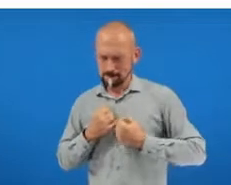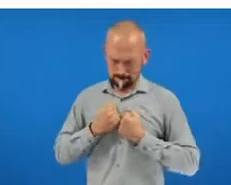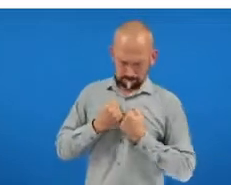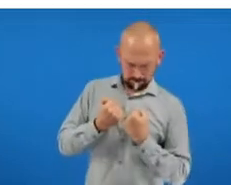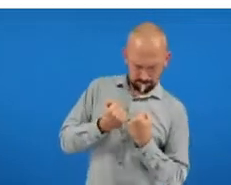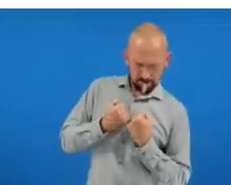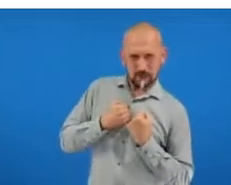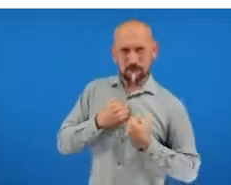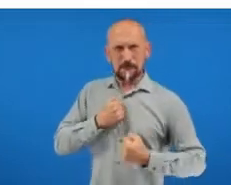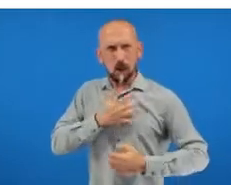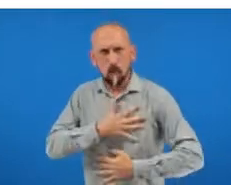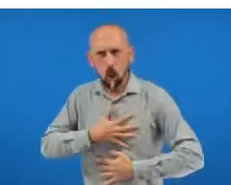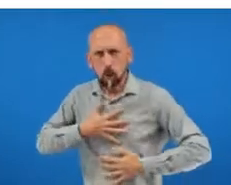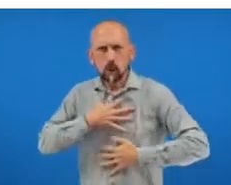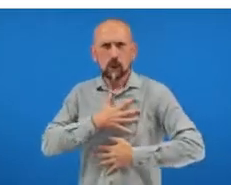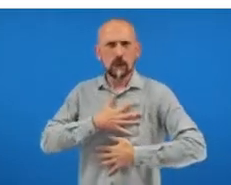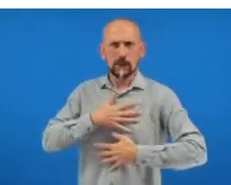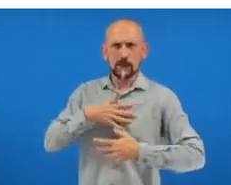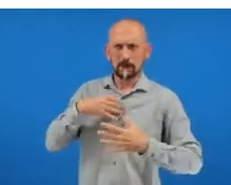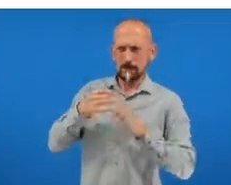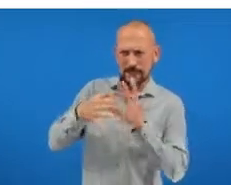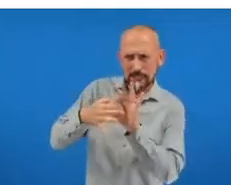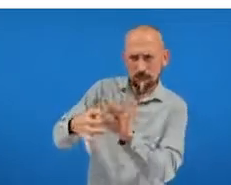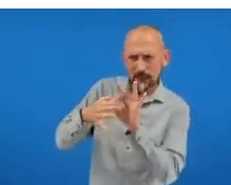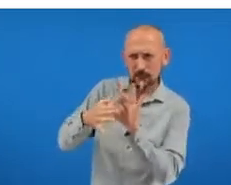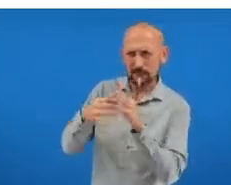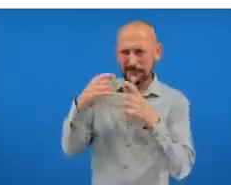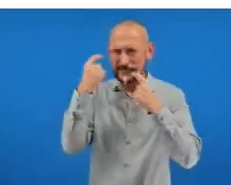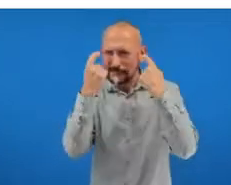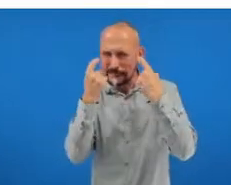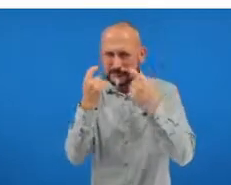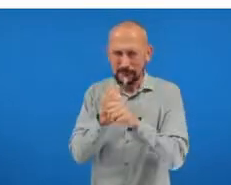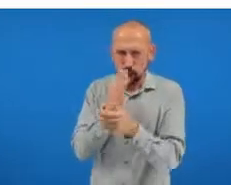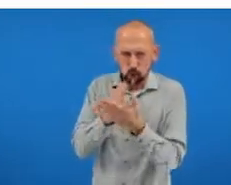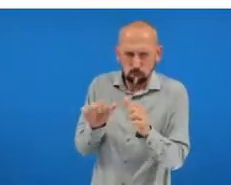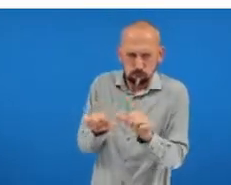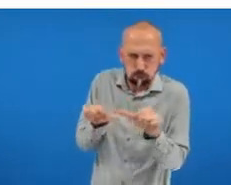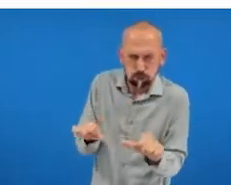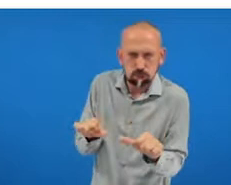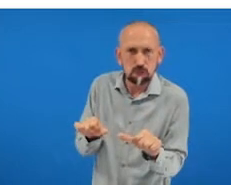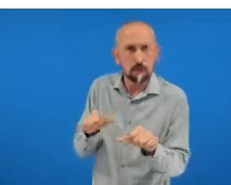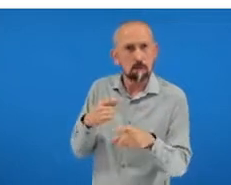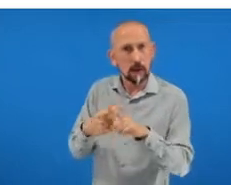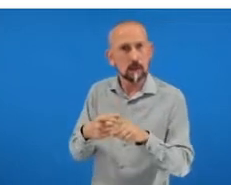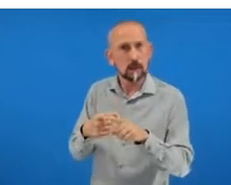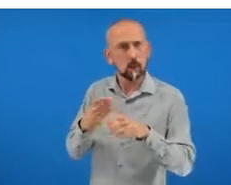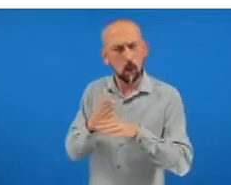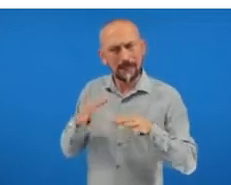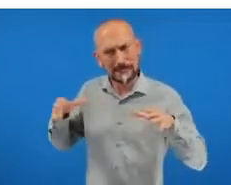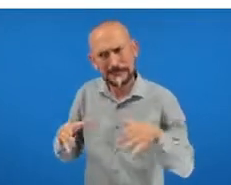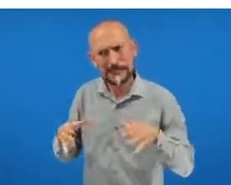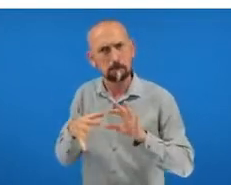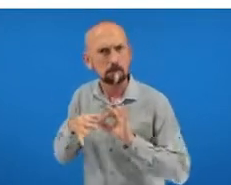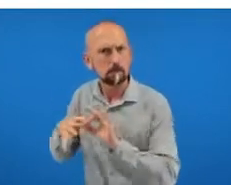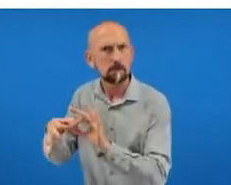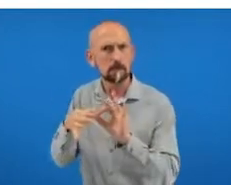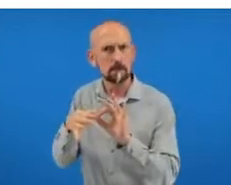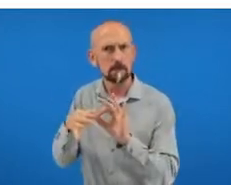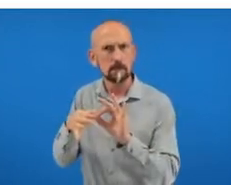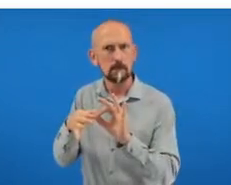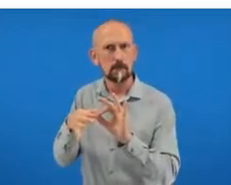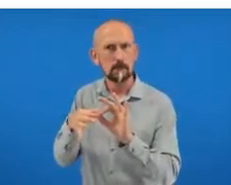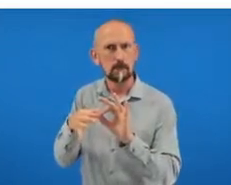my interactions and reflect on the team approach to the work that we were doing. And I think all of